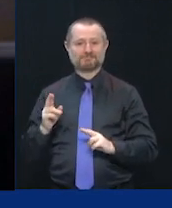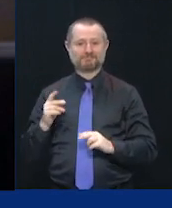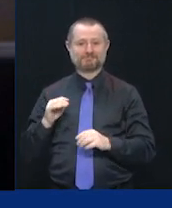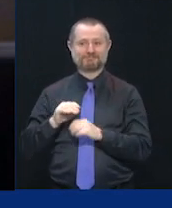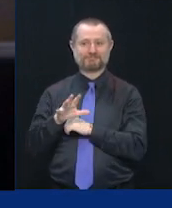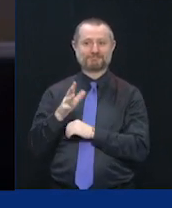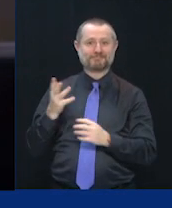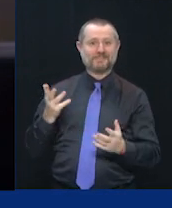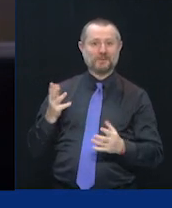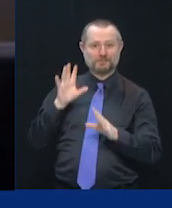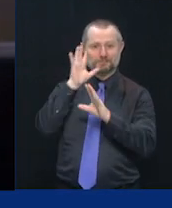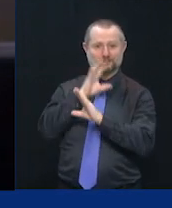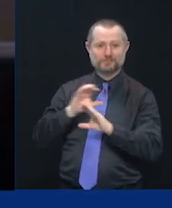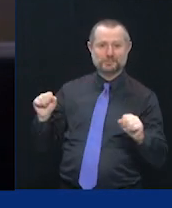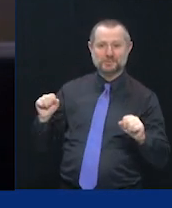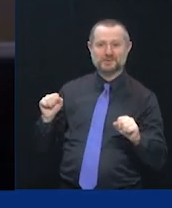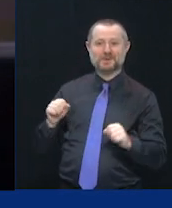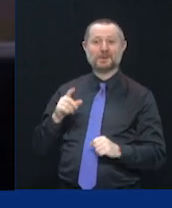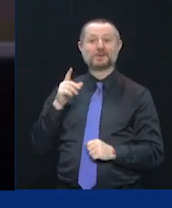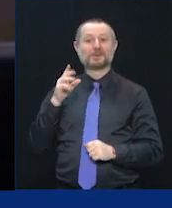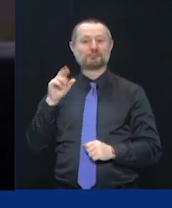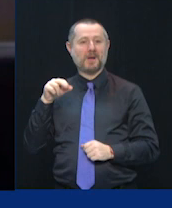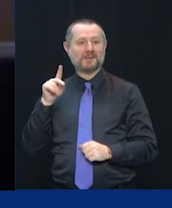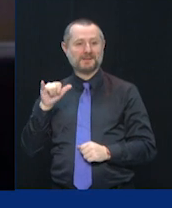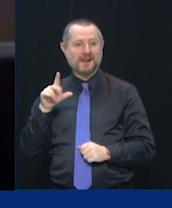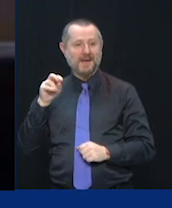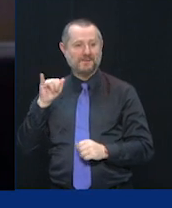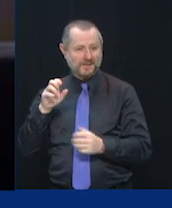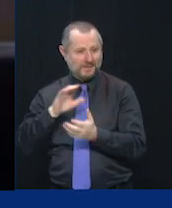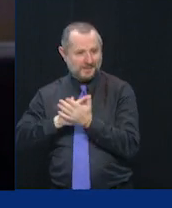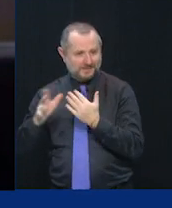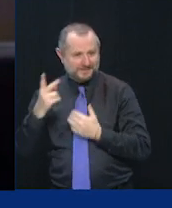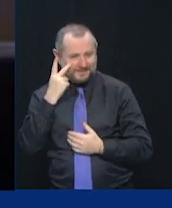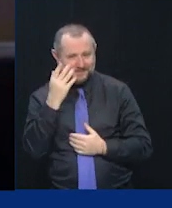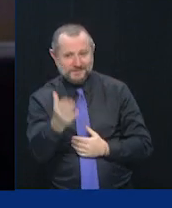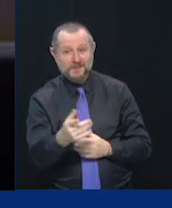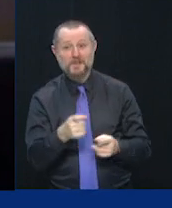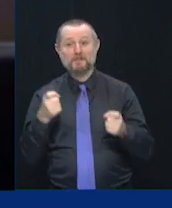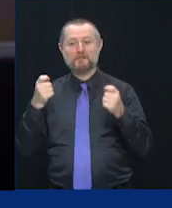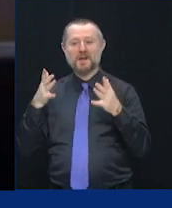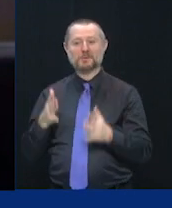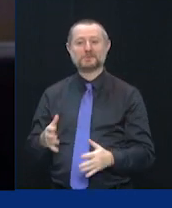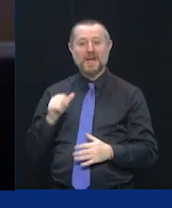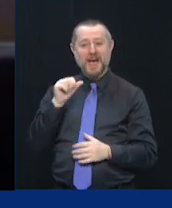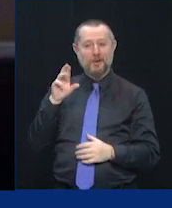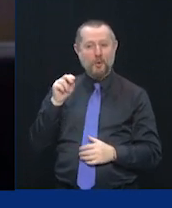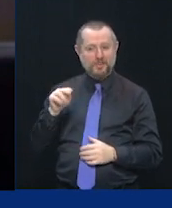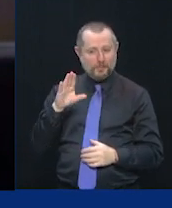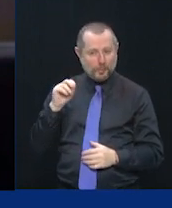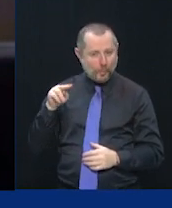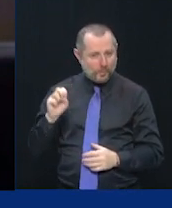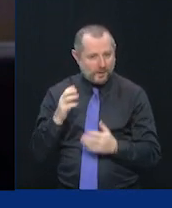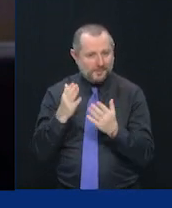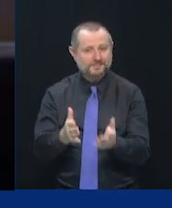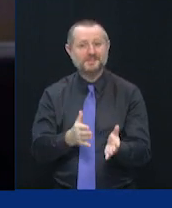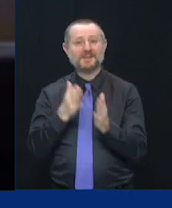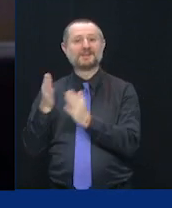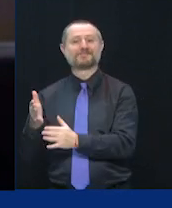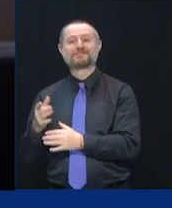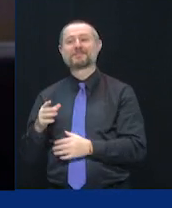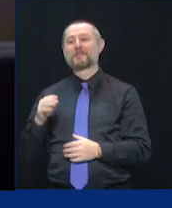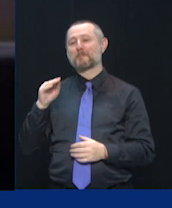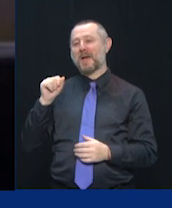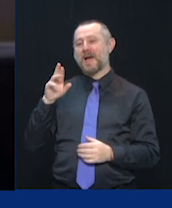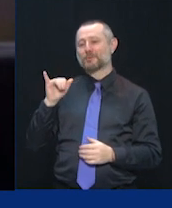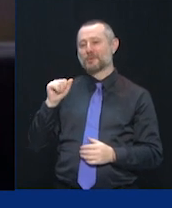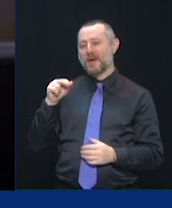of the Yankees. Randy, good to see you. The manager, Aaron Boone, and the Sandman himself behind the